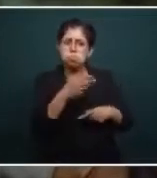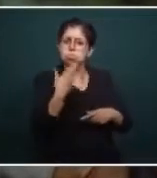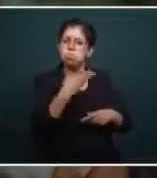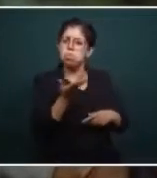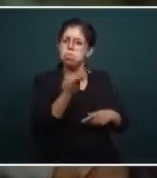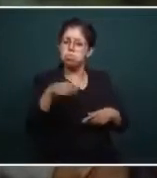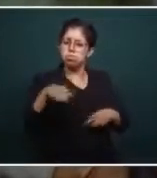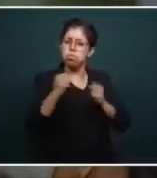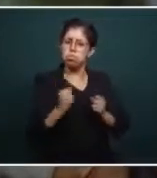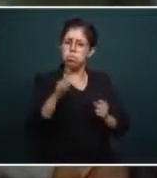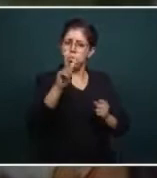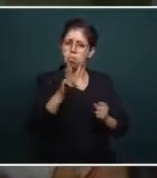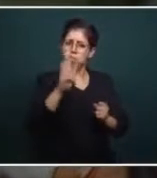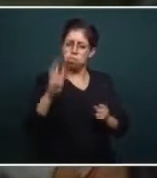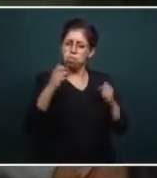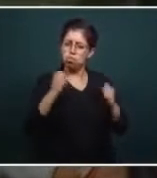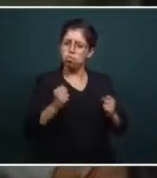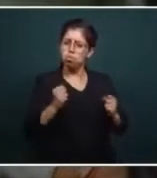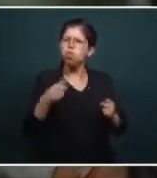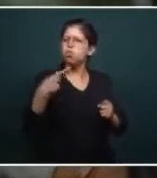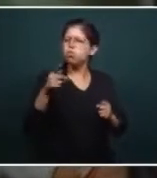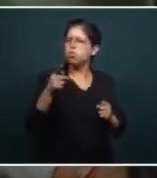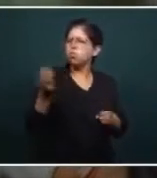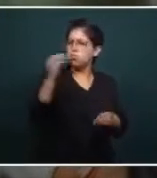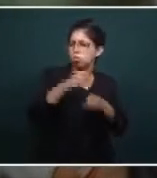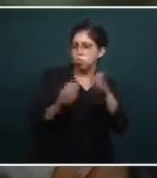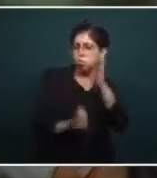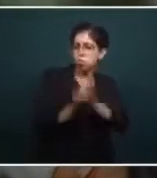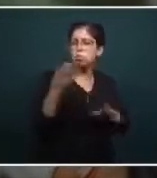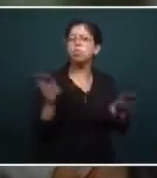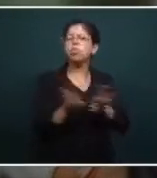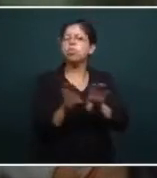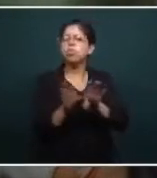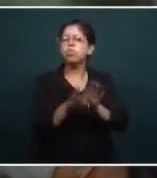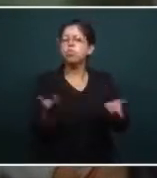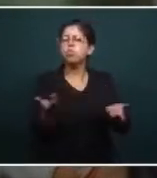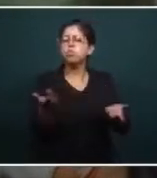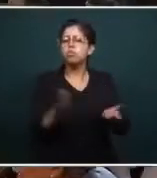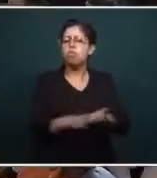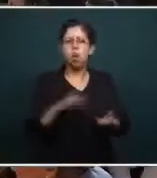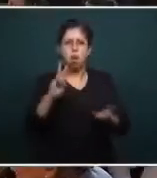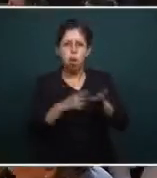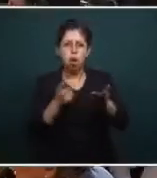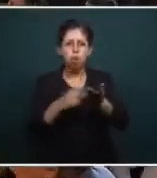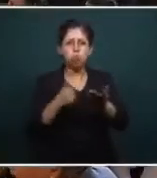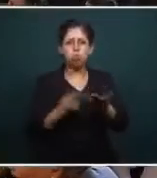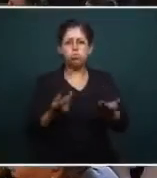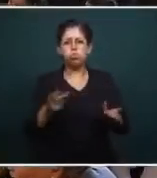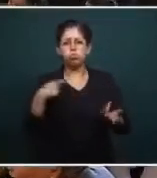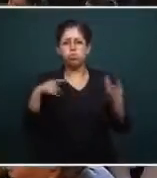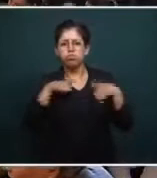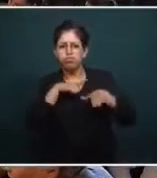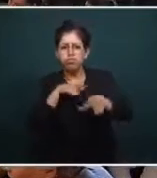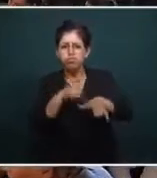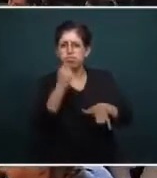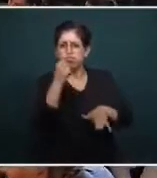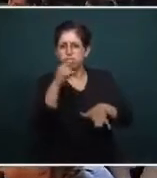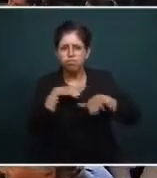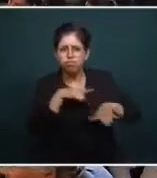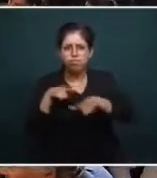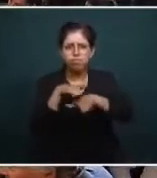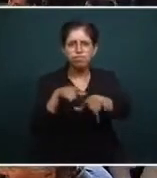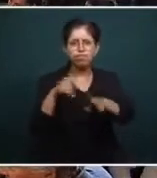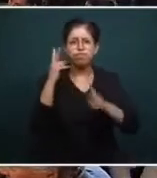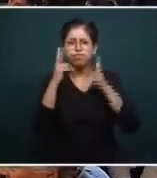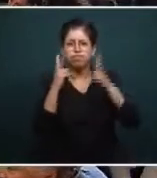un poco la with the información insecurity de situation, cómo, lo que ya like anunciaron, de cómo what van a they estar announced, recorriendo how las they're fuerzas going to federales be esta parte sending the del Estado de